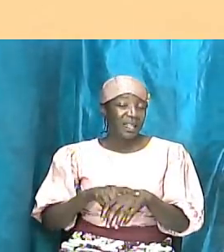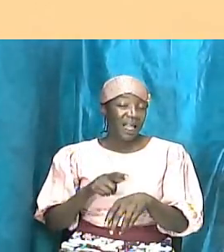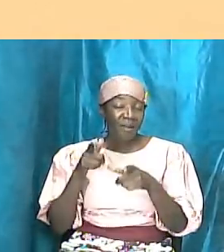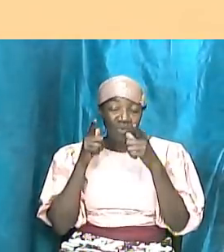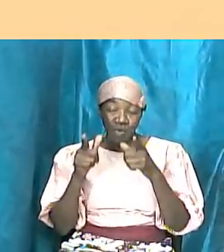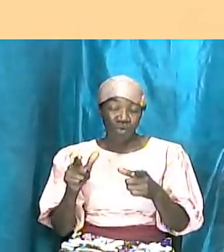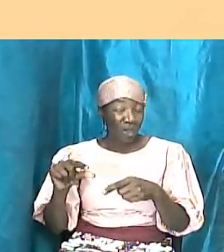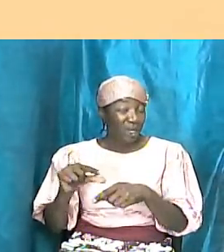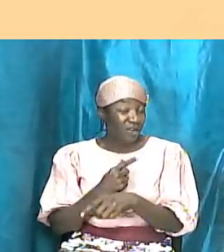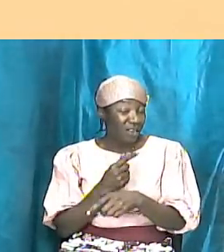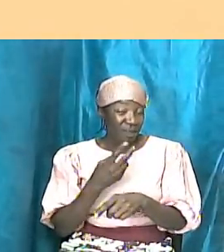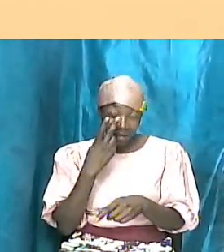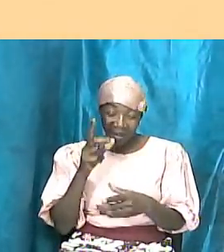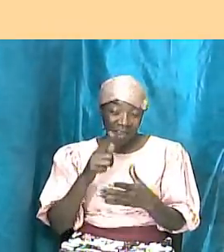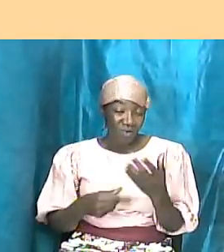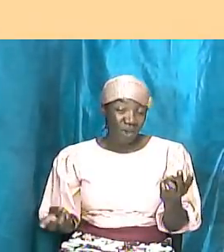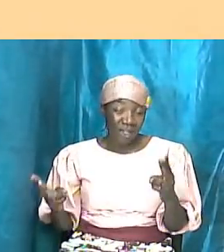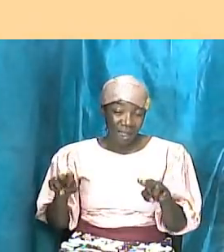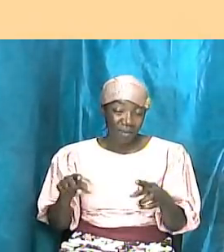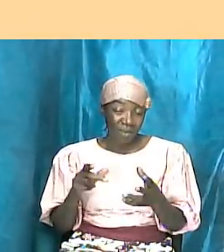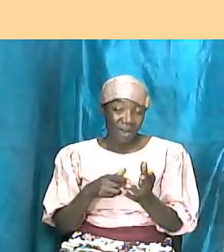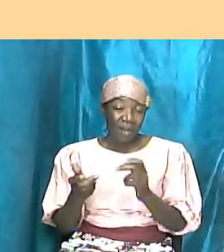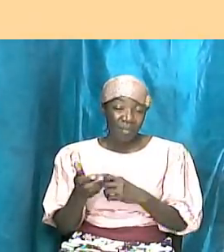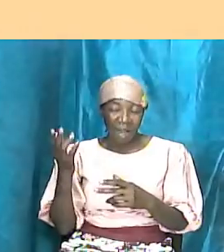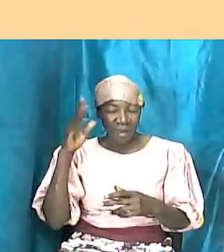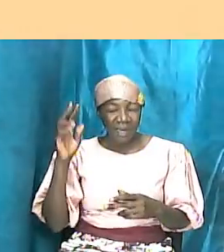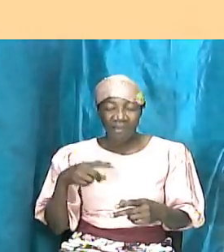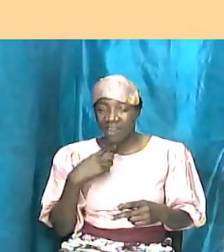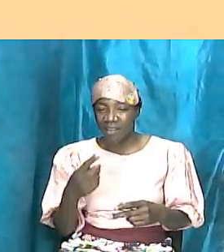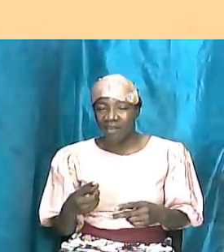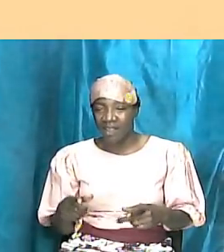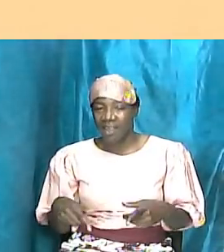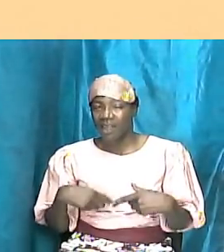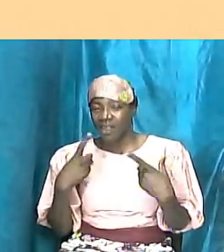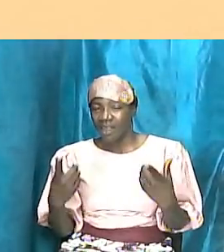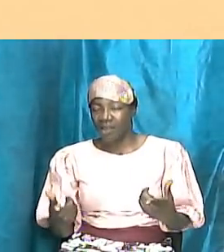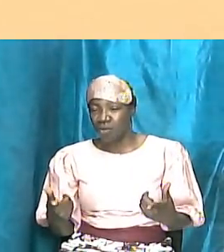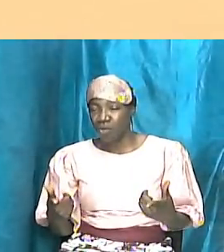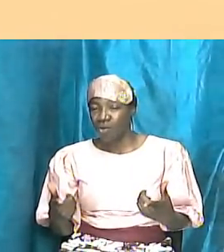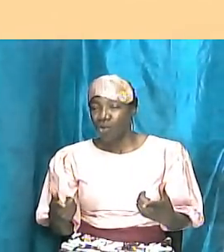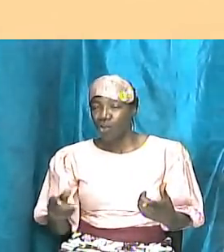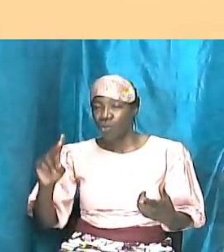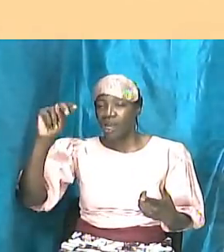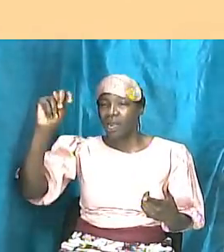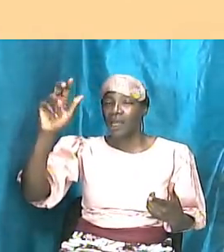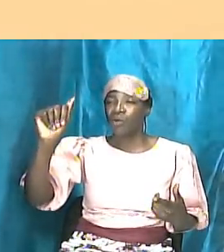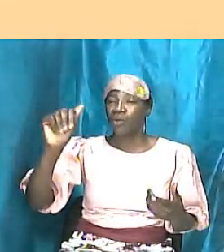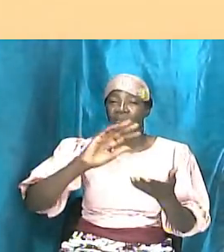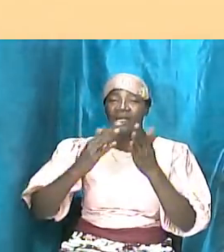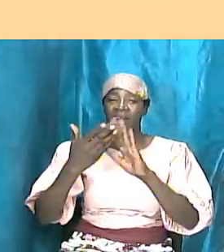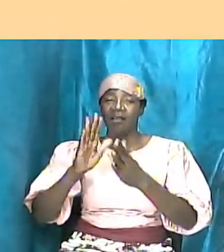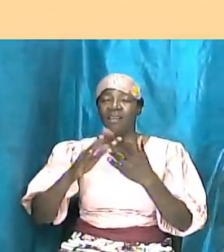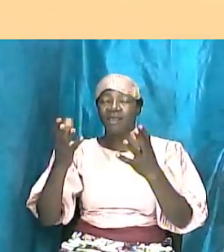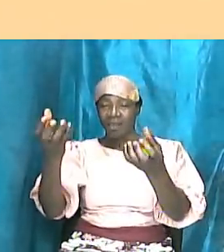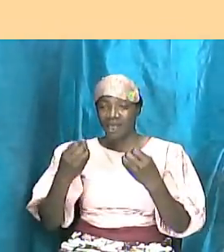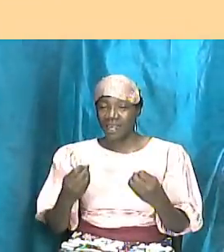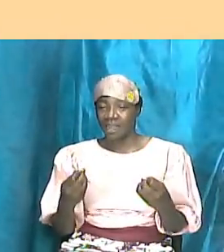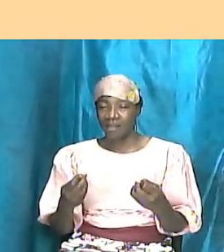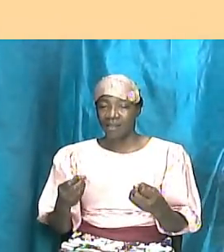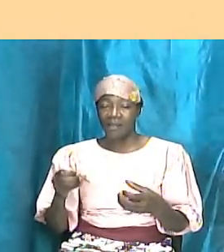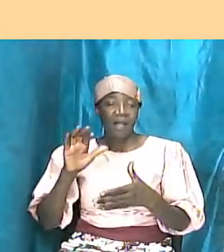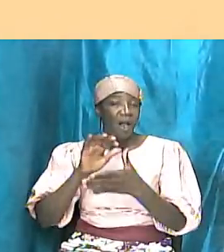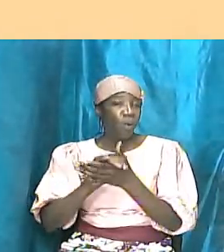Genesis to see what is really happening. And the Bible didn't say that he went to Nod to get a wife. The Bible said he knew his